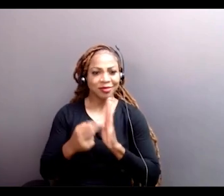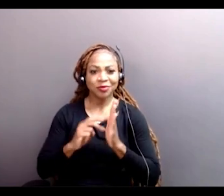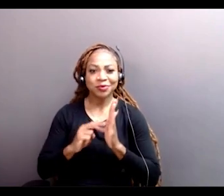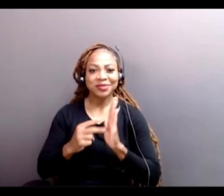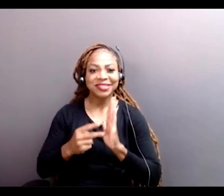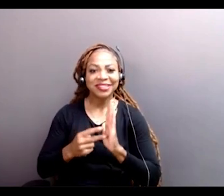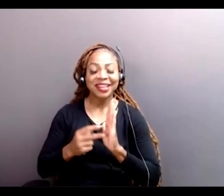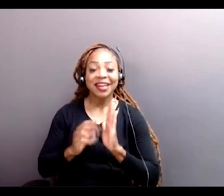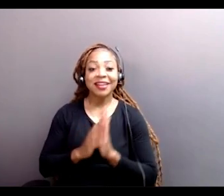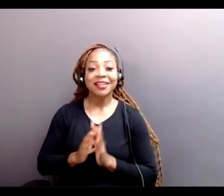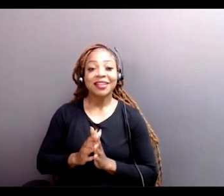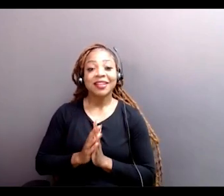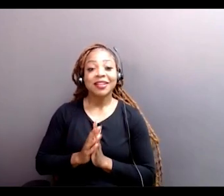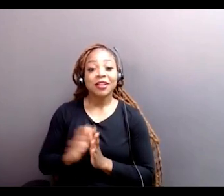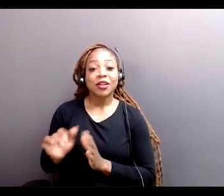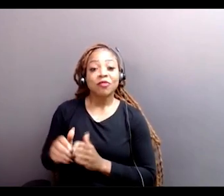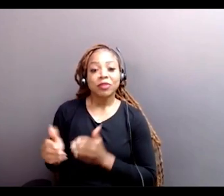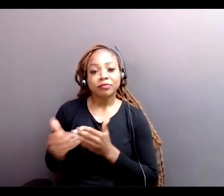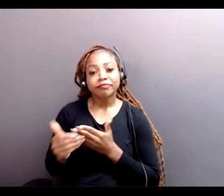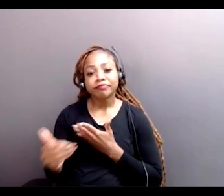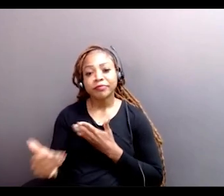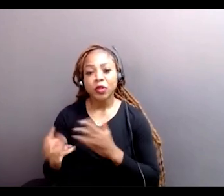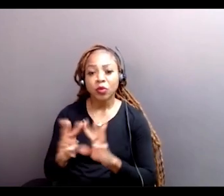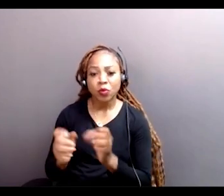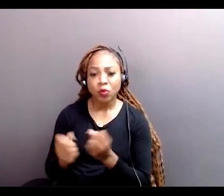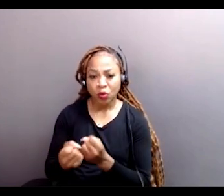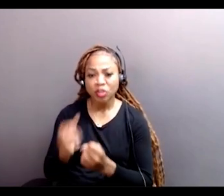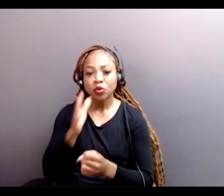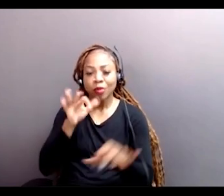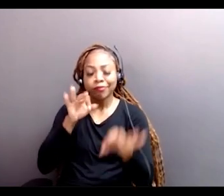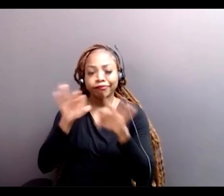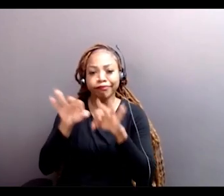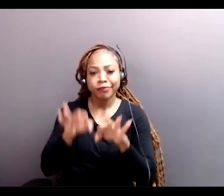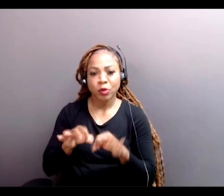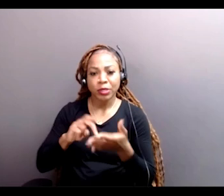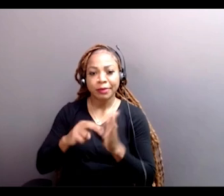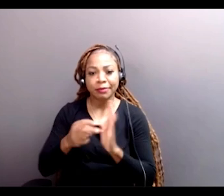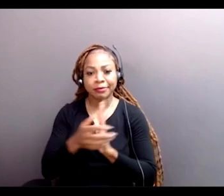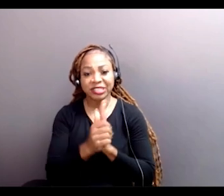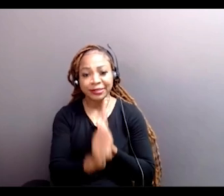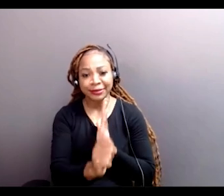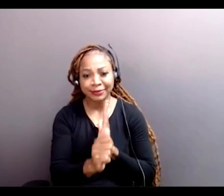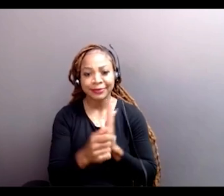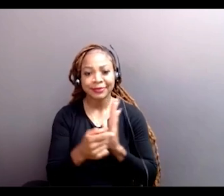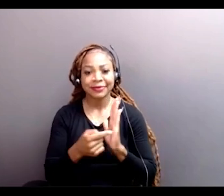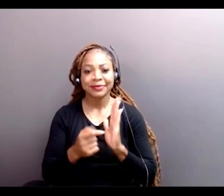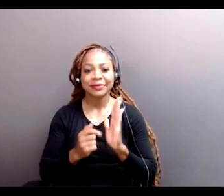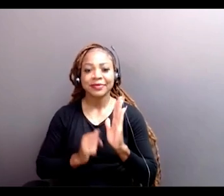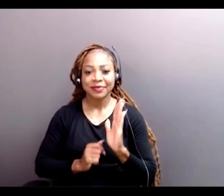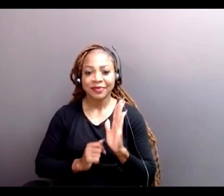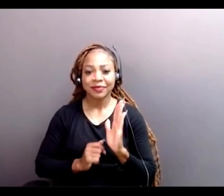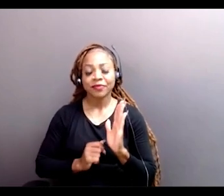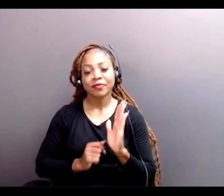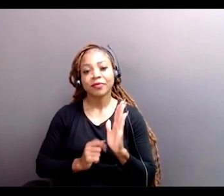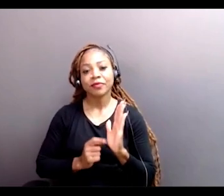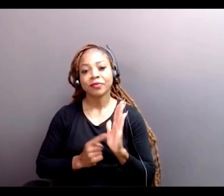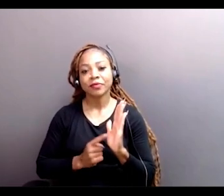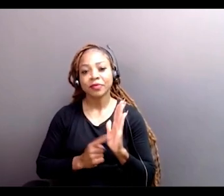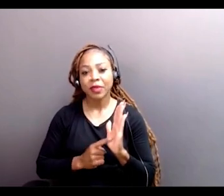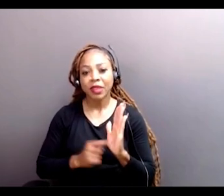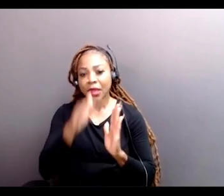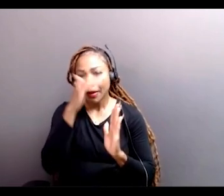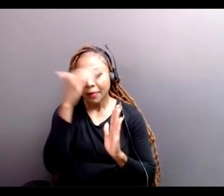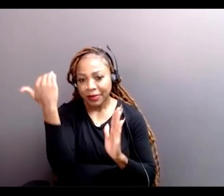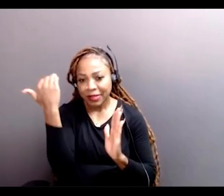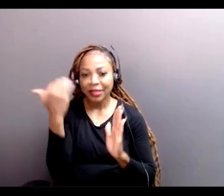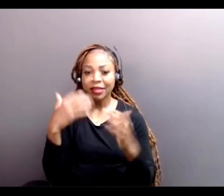anyway? For the rest of our session, we are going to be talking about what we mean by competencies, particularly competencies which speak to